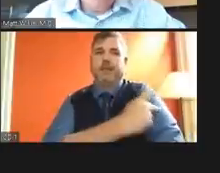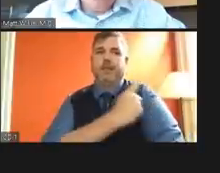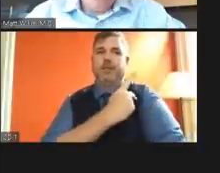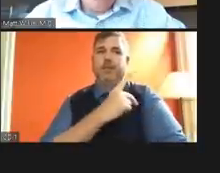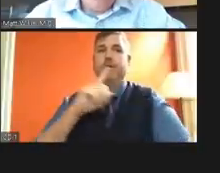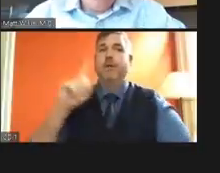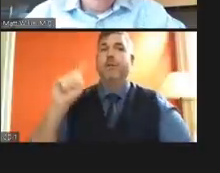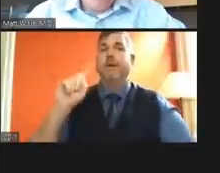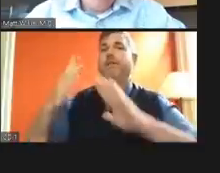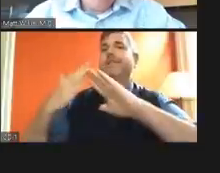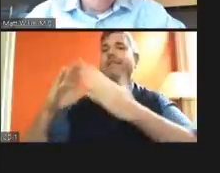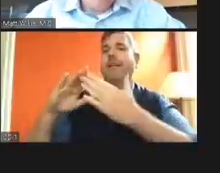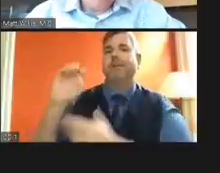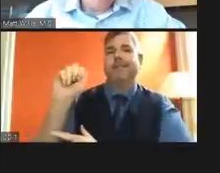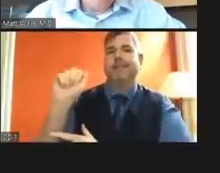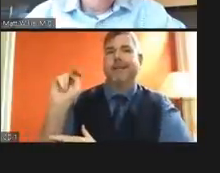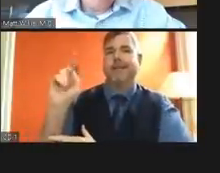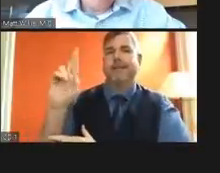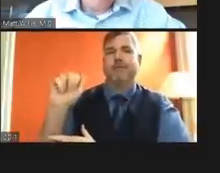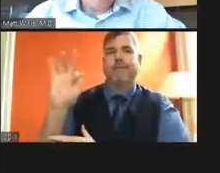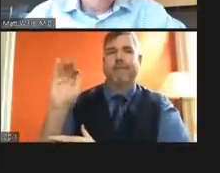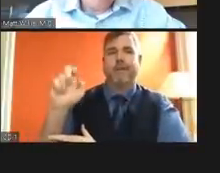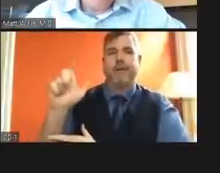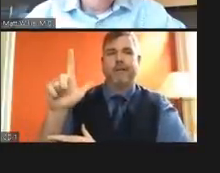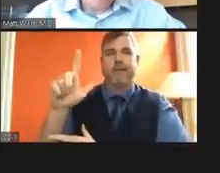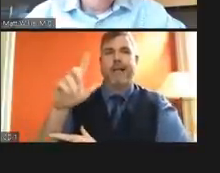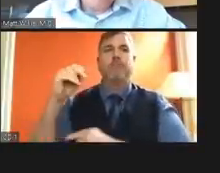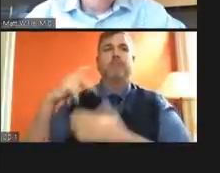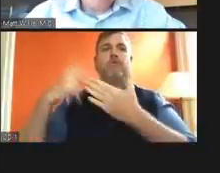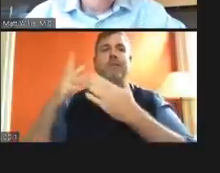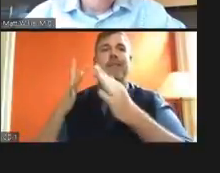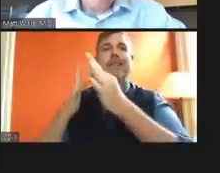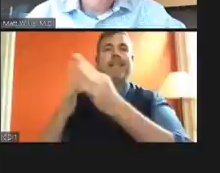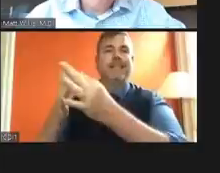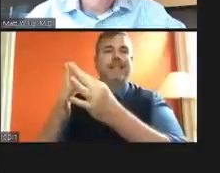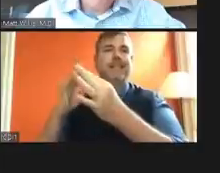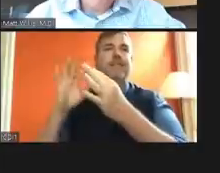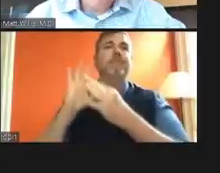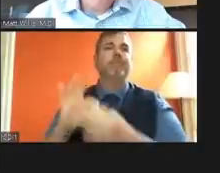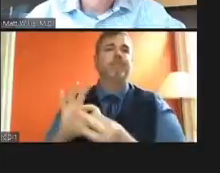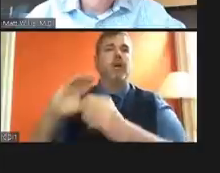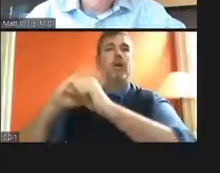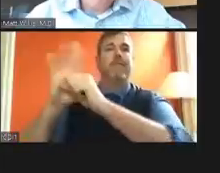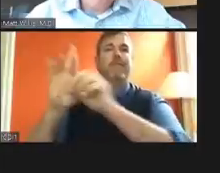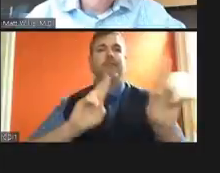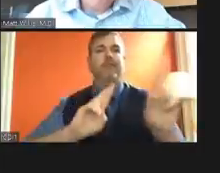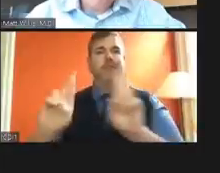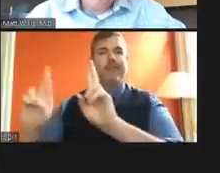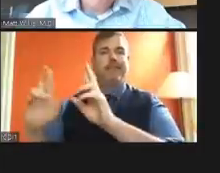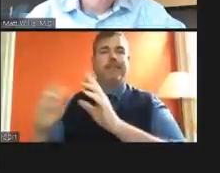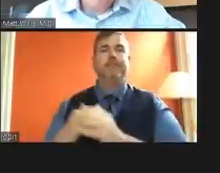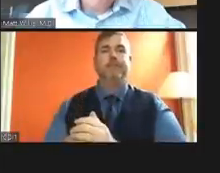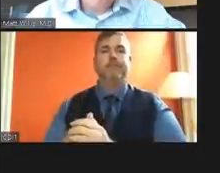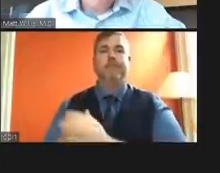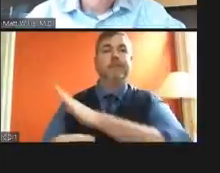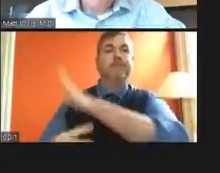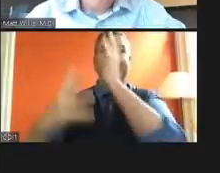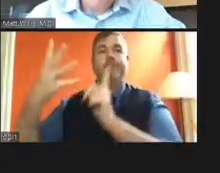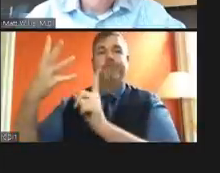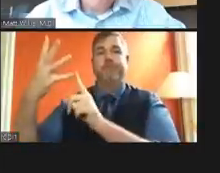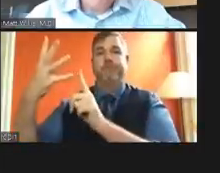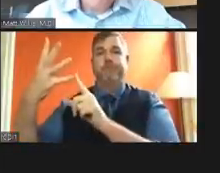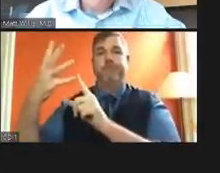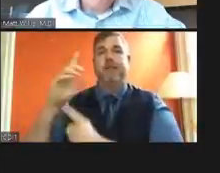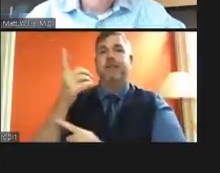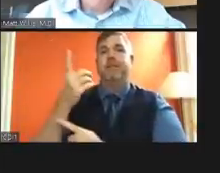Collaborative. Welcome, Dr. Miller. And we also have with us Dr. Elizabeth Lowe, Medical Director for